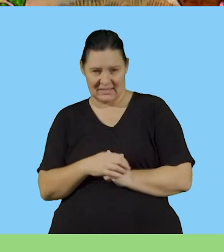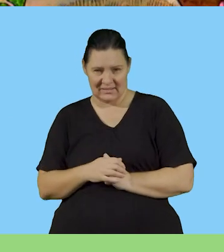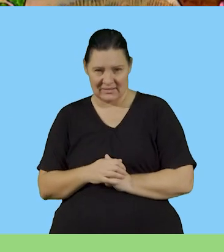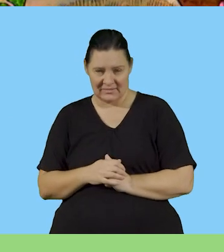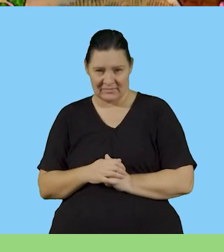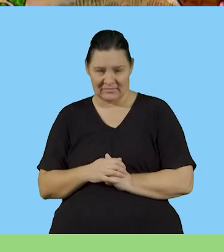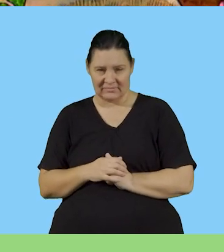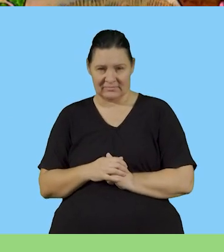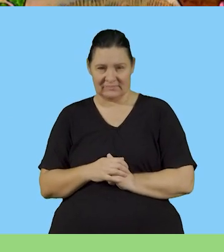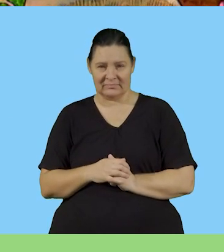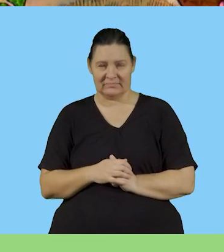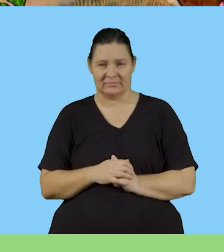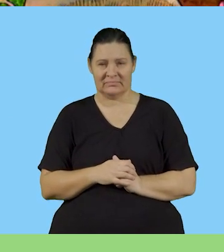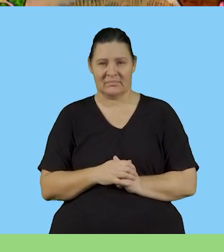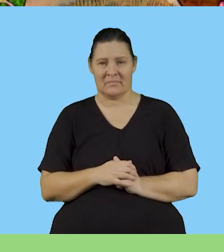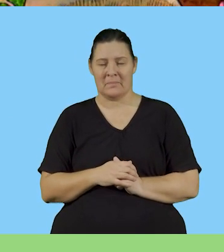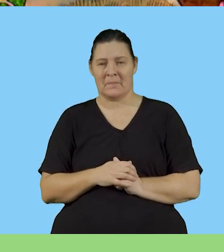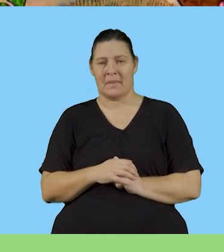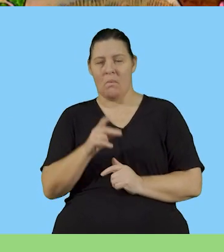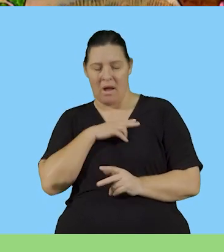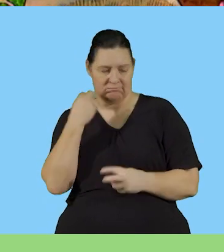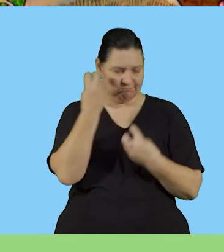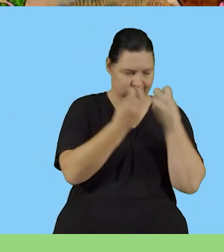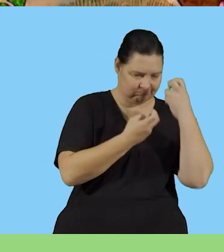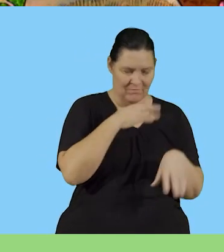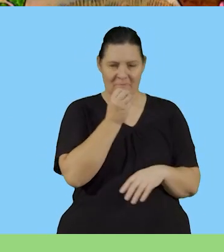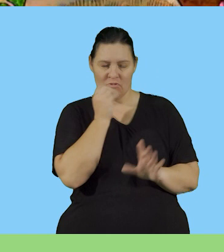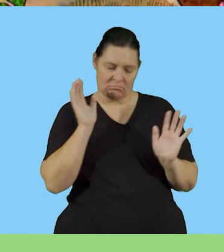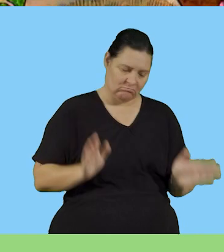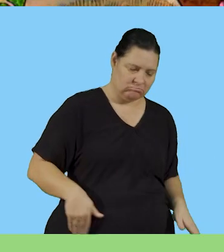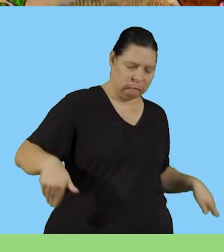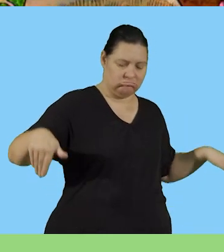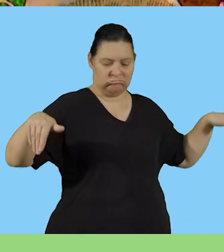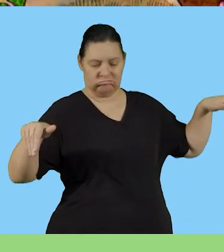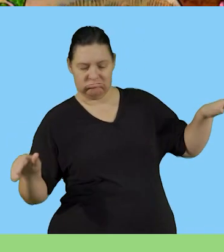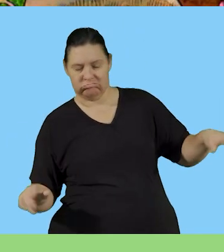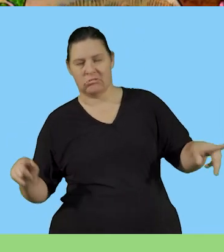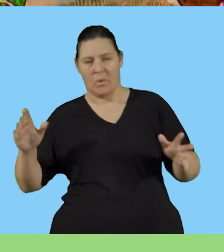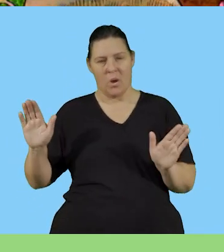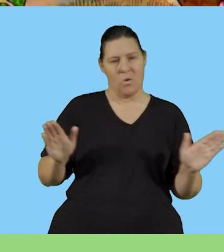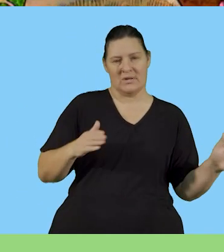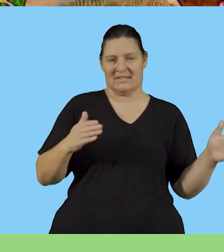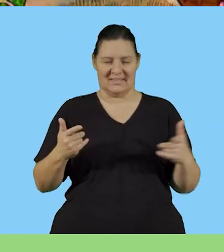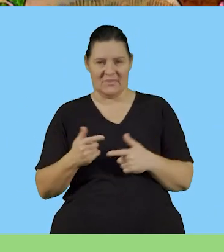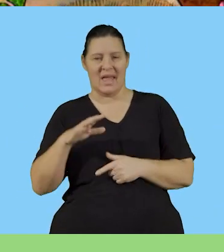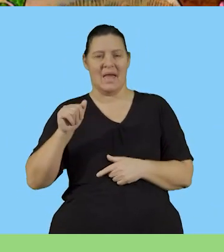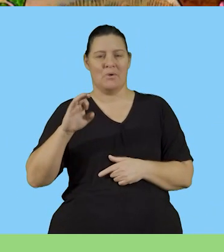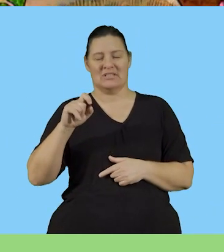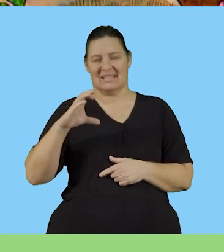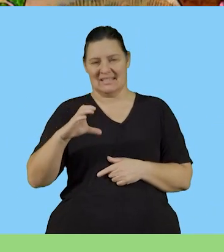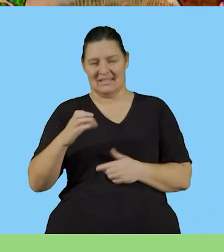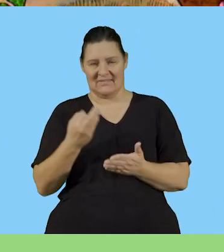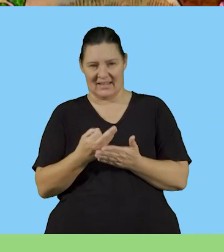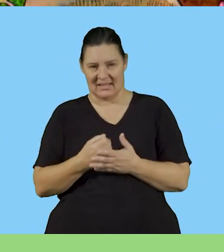to soar and glide while it is hunting. So that is how the eagle is interacting with the abiotic